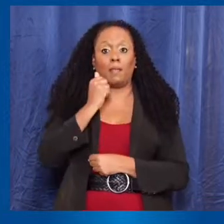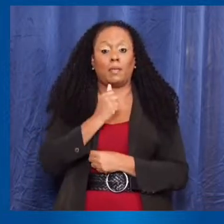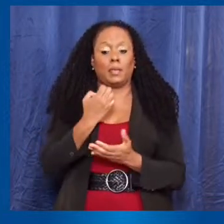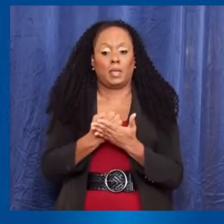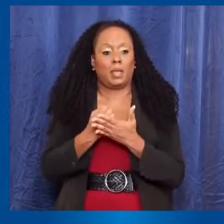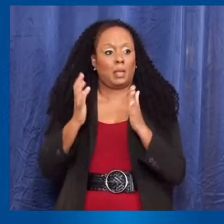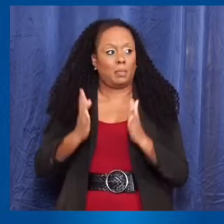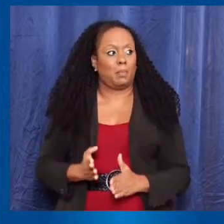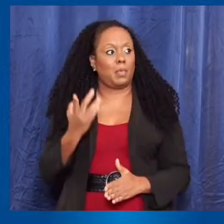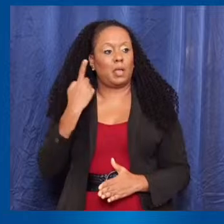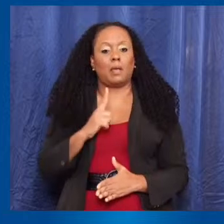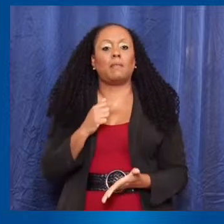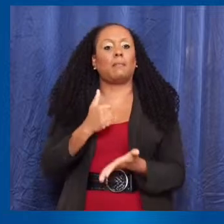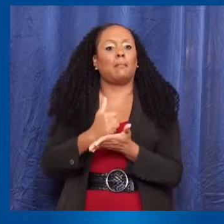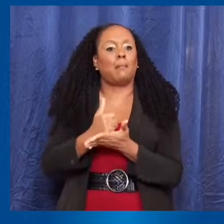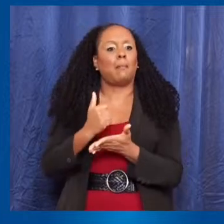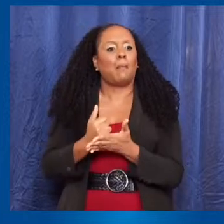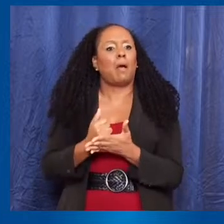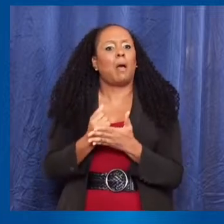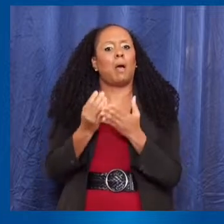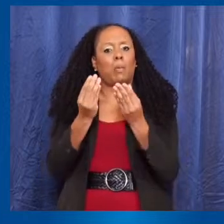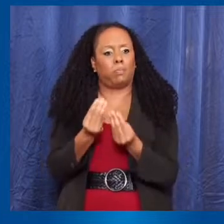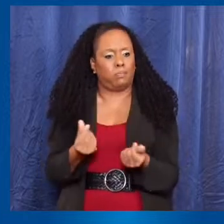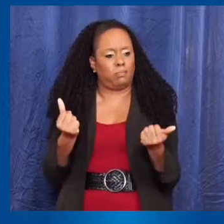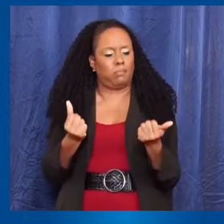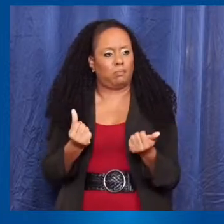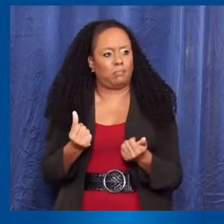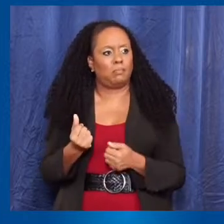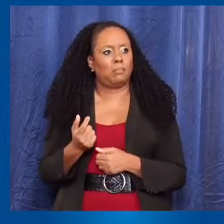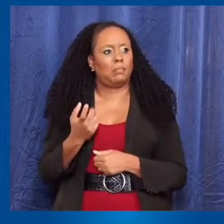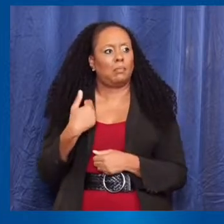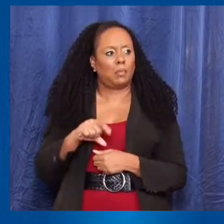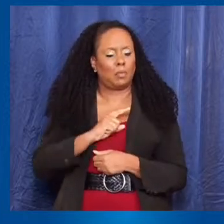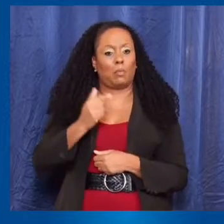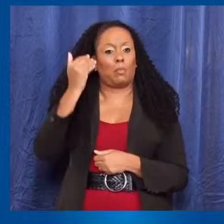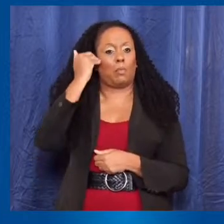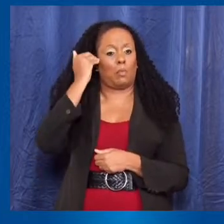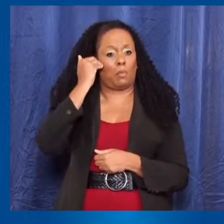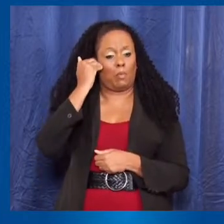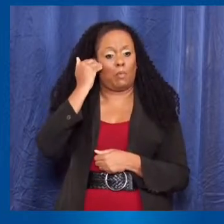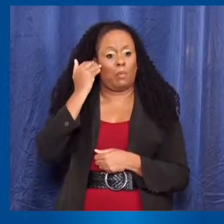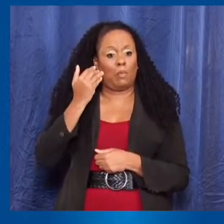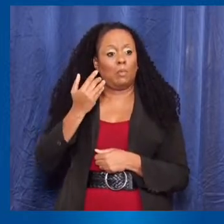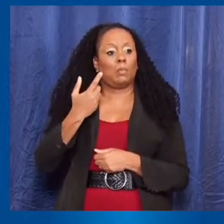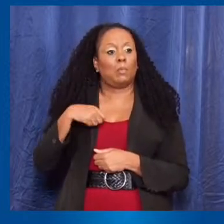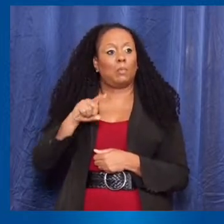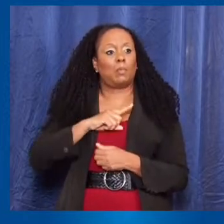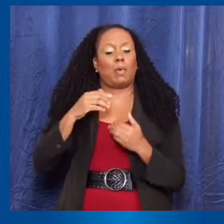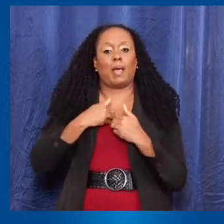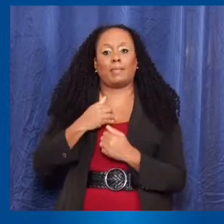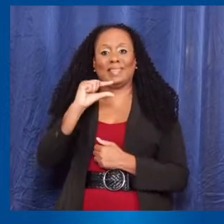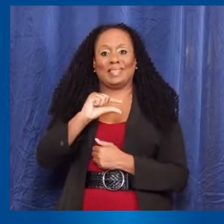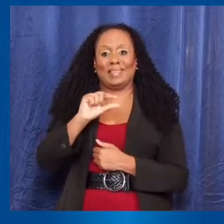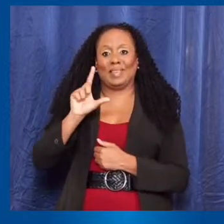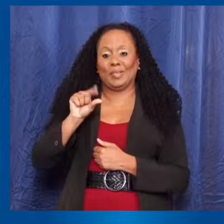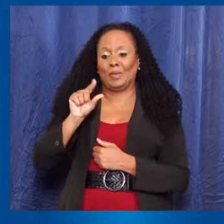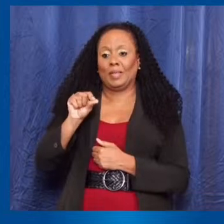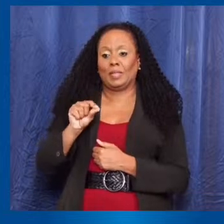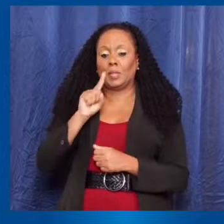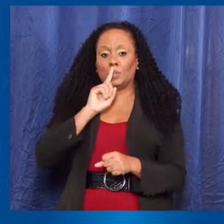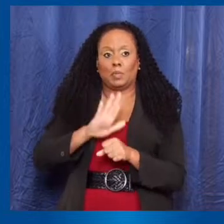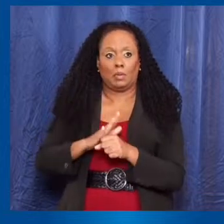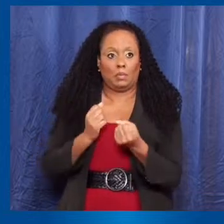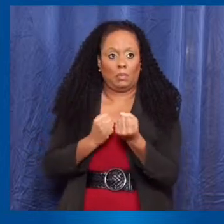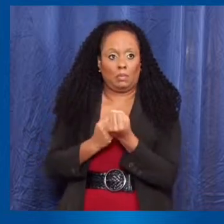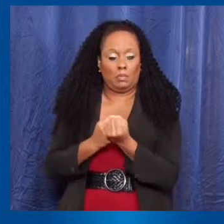recoveries. On that occasion, we initiated a movement that led to a G20 commitment to reallocate